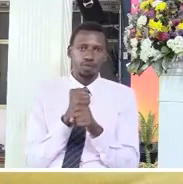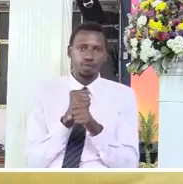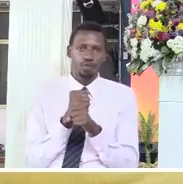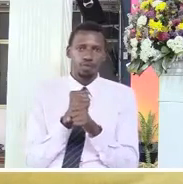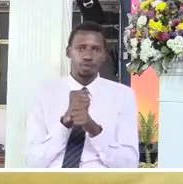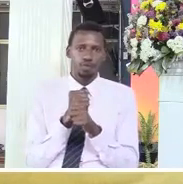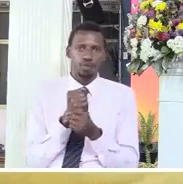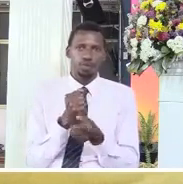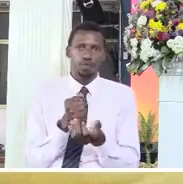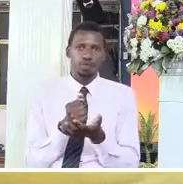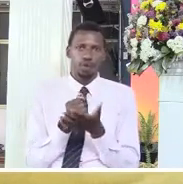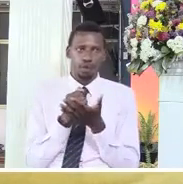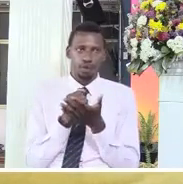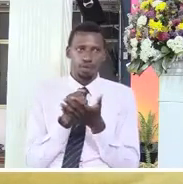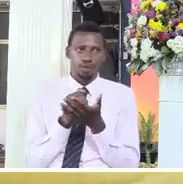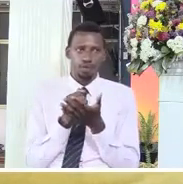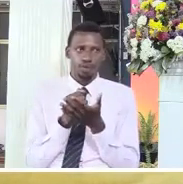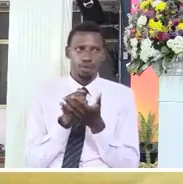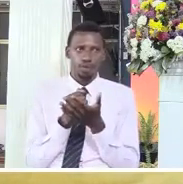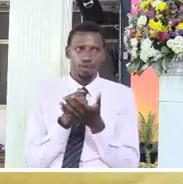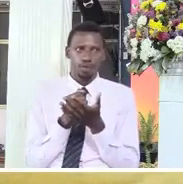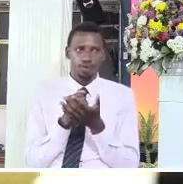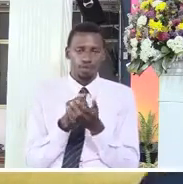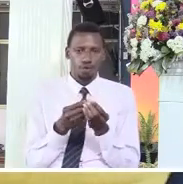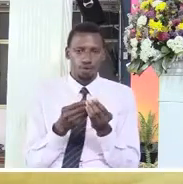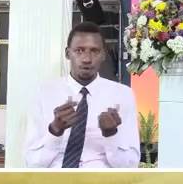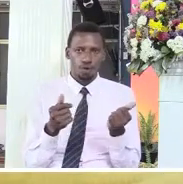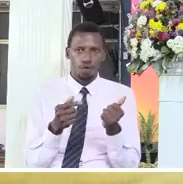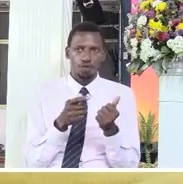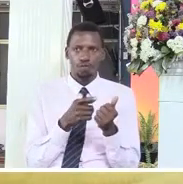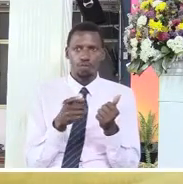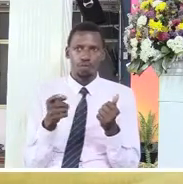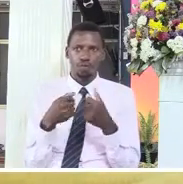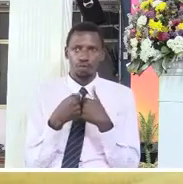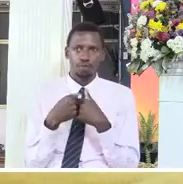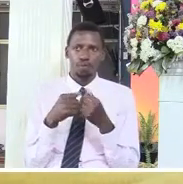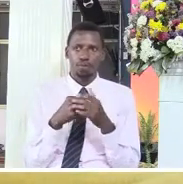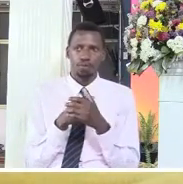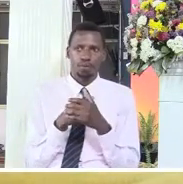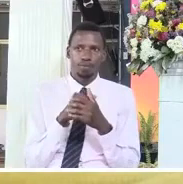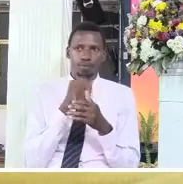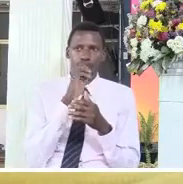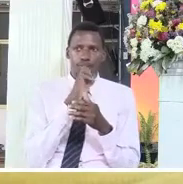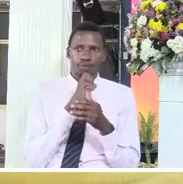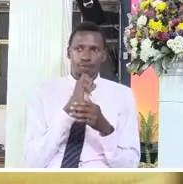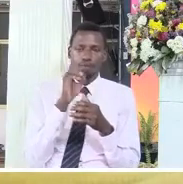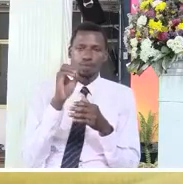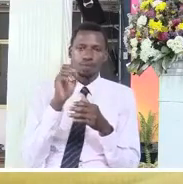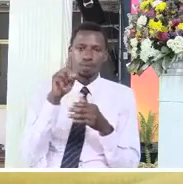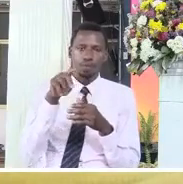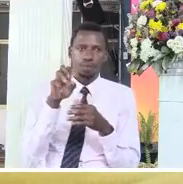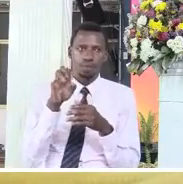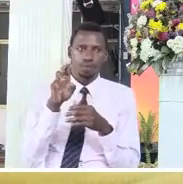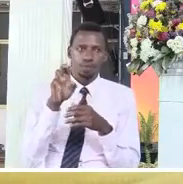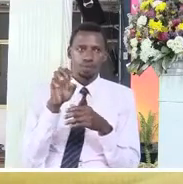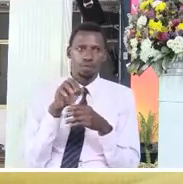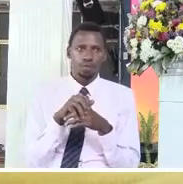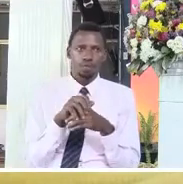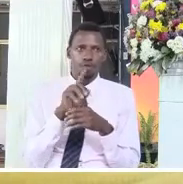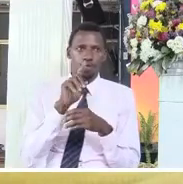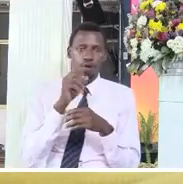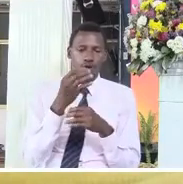arrest the attrition rates that we earlier mentioned. Elder Opere, you know, one of those conversations